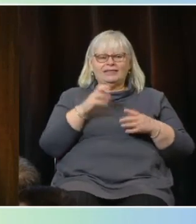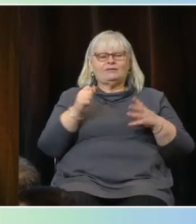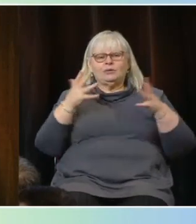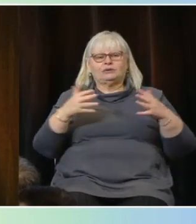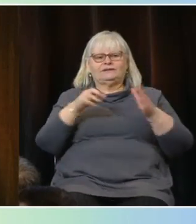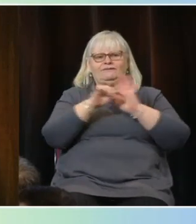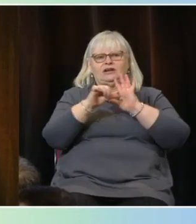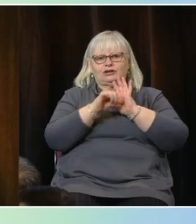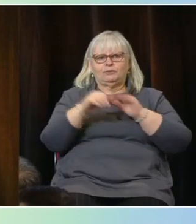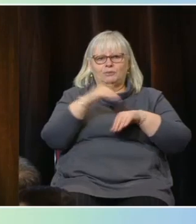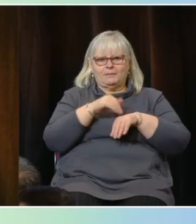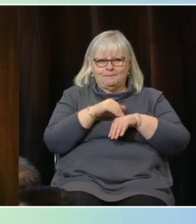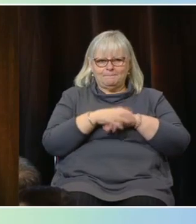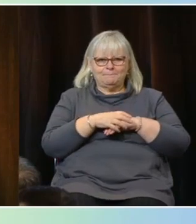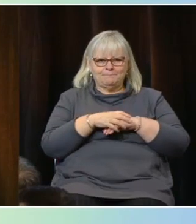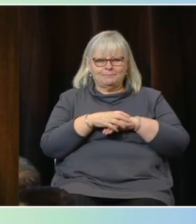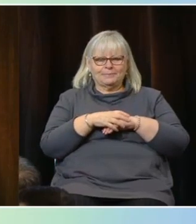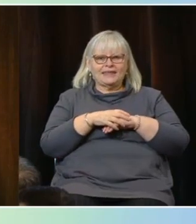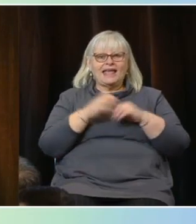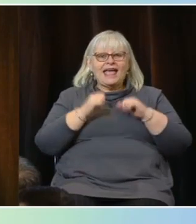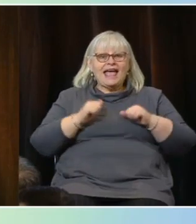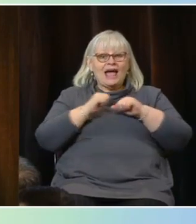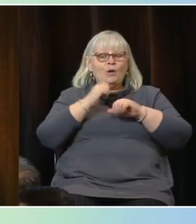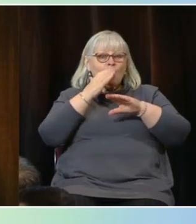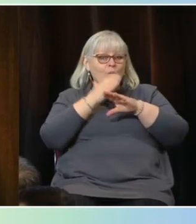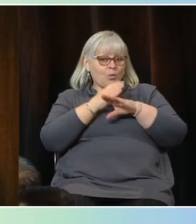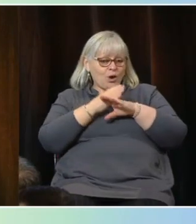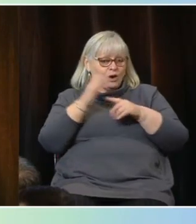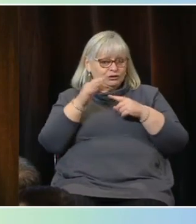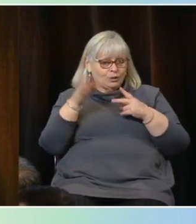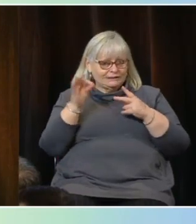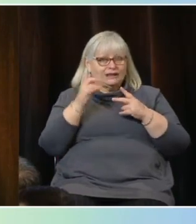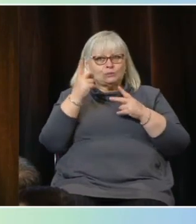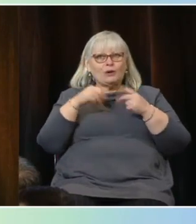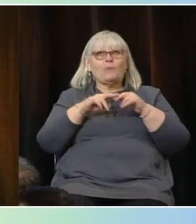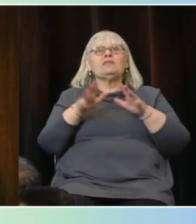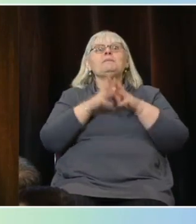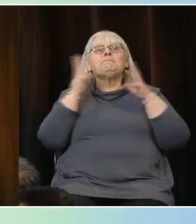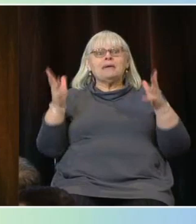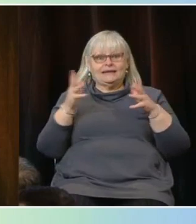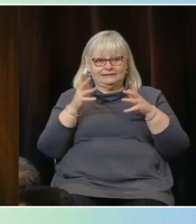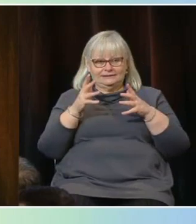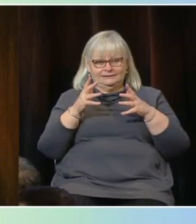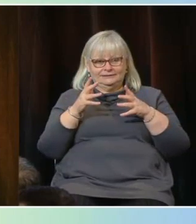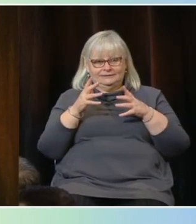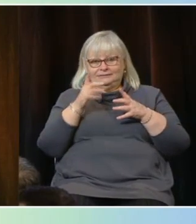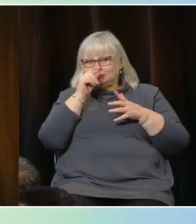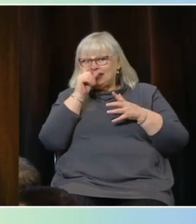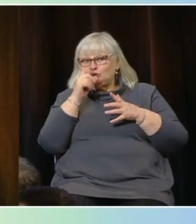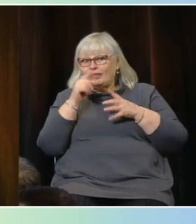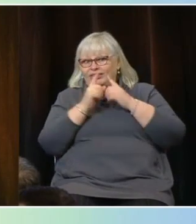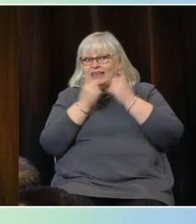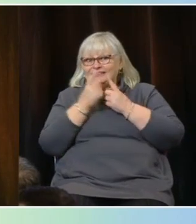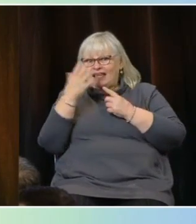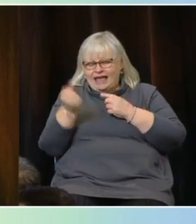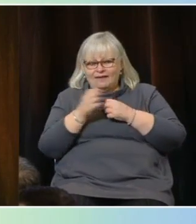our work shows this is one of the biggest economic levels that governments have given this I'm delighted by the